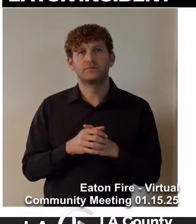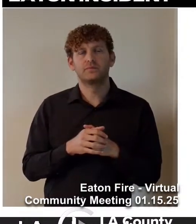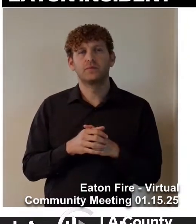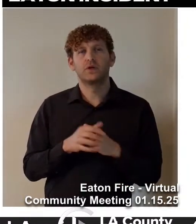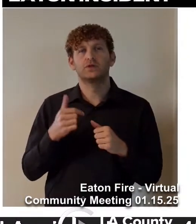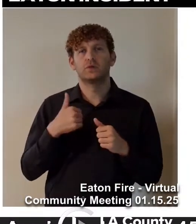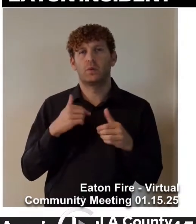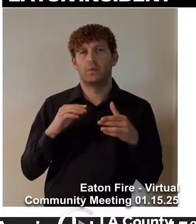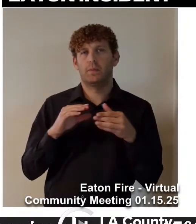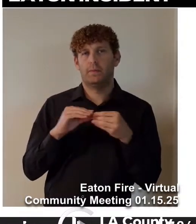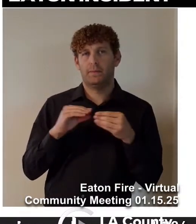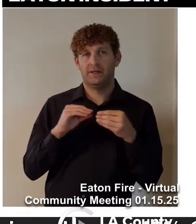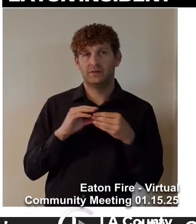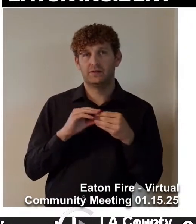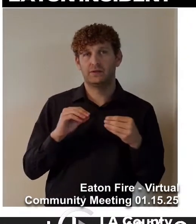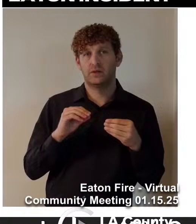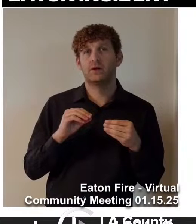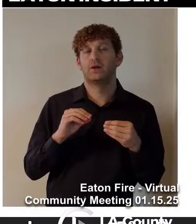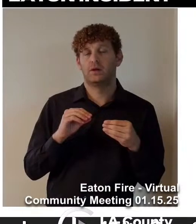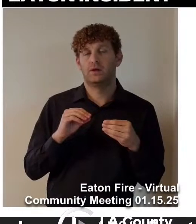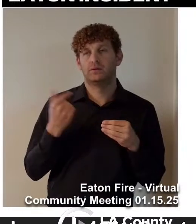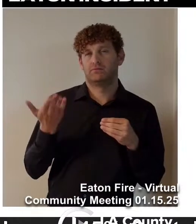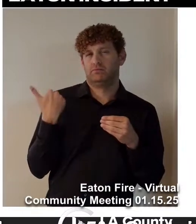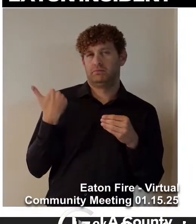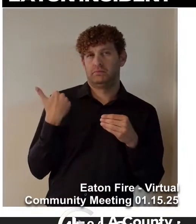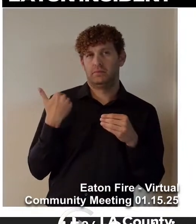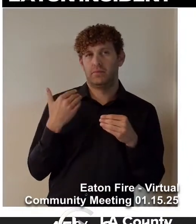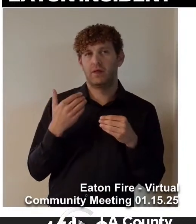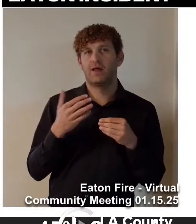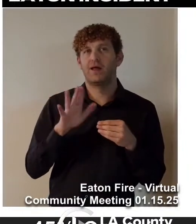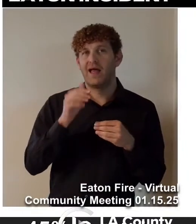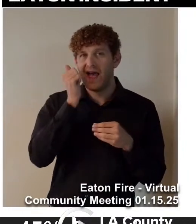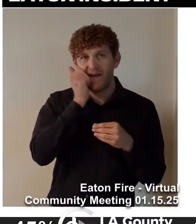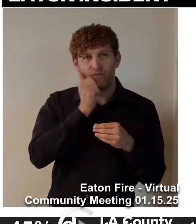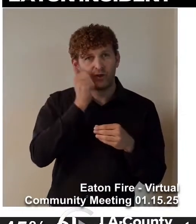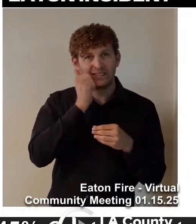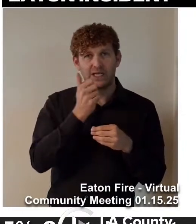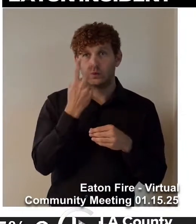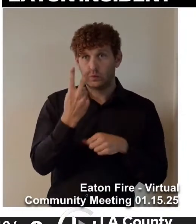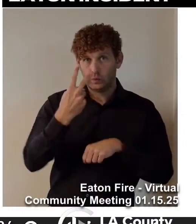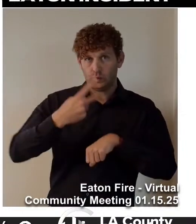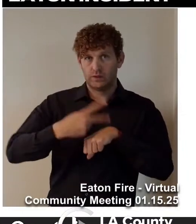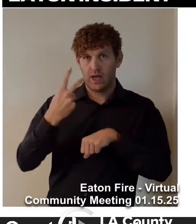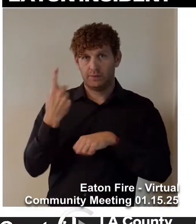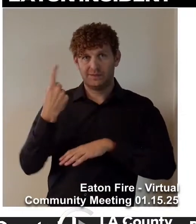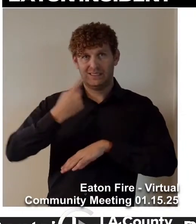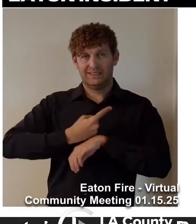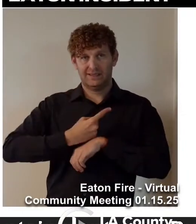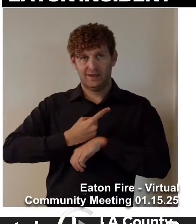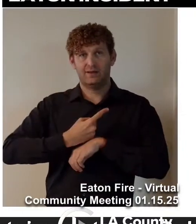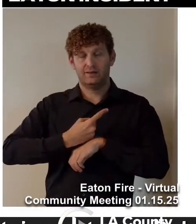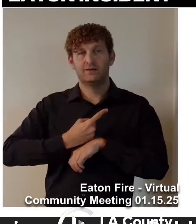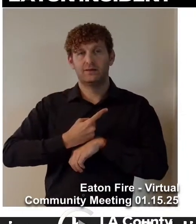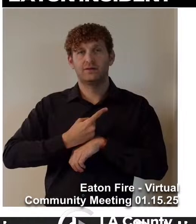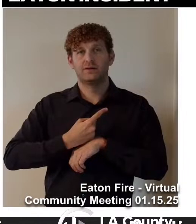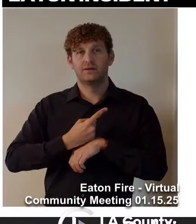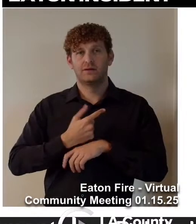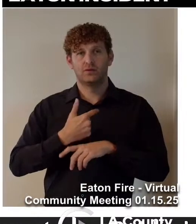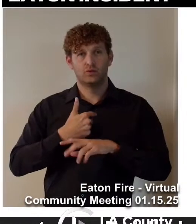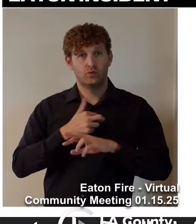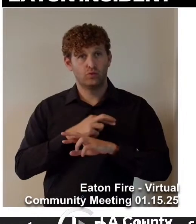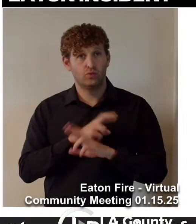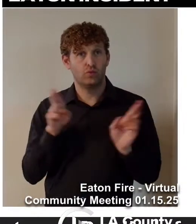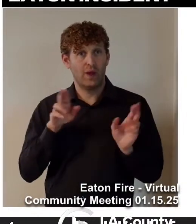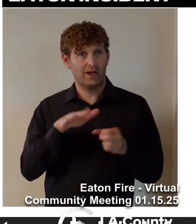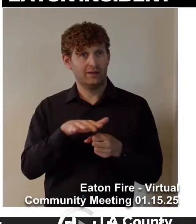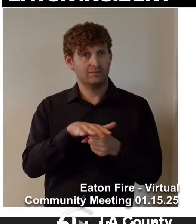as Captain Williams, this isn't evaluated every day, at least twice a day that we have meetings, so we don't have those zones immediately right away. As soon as